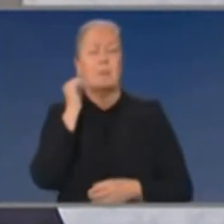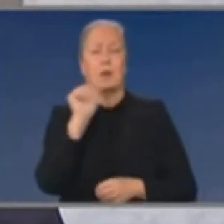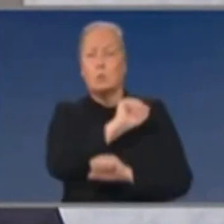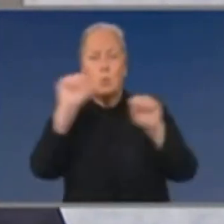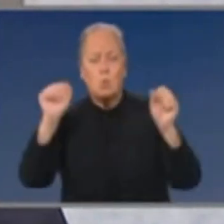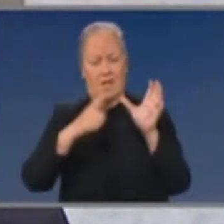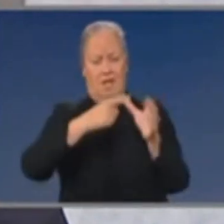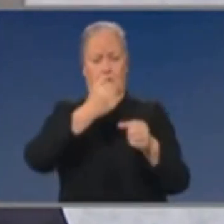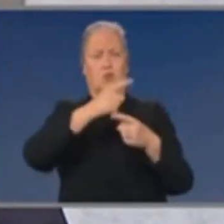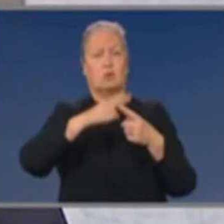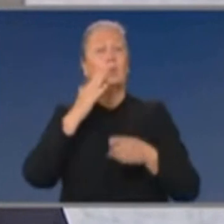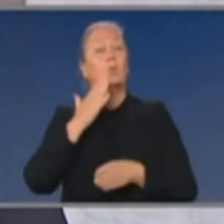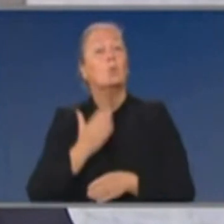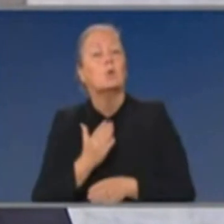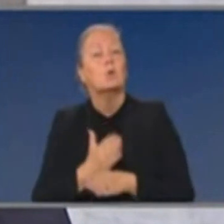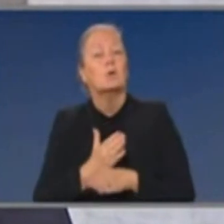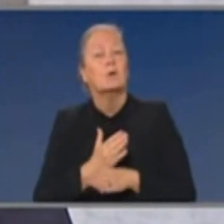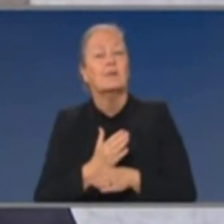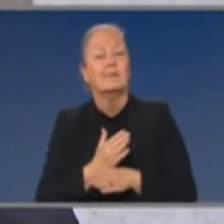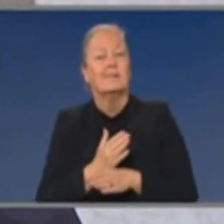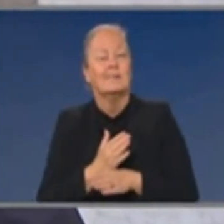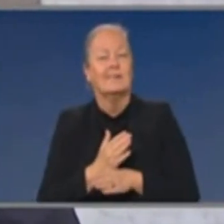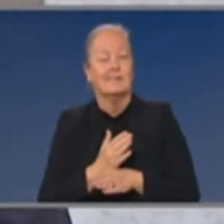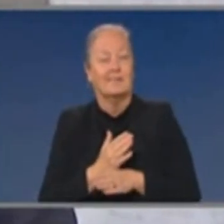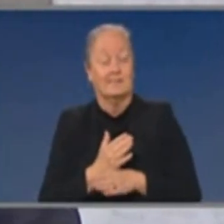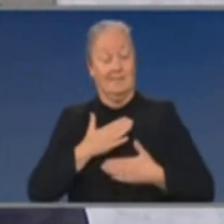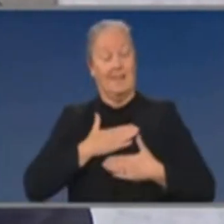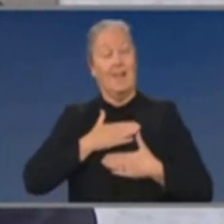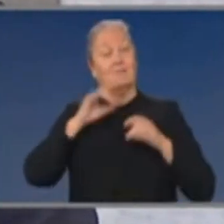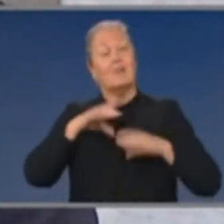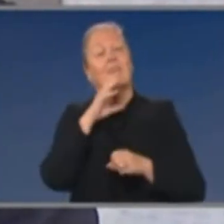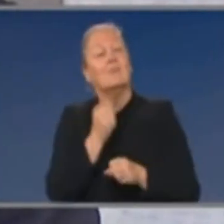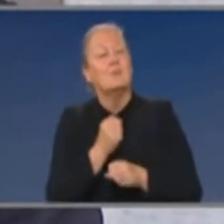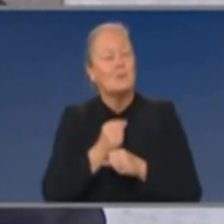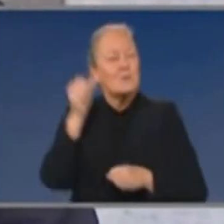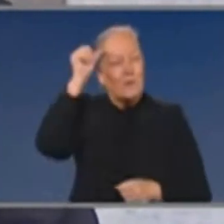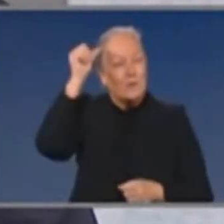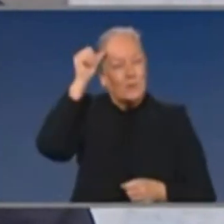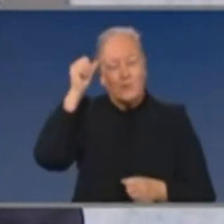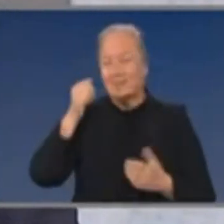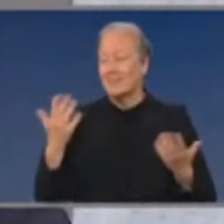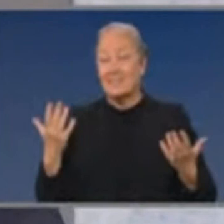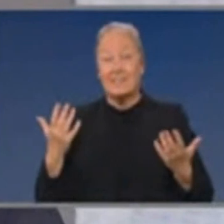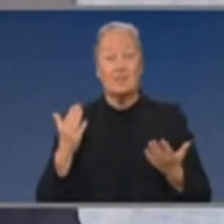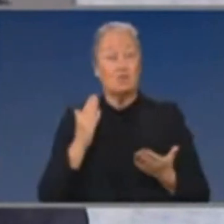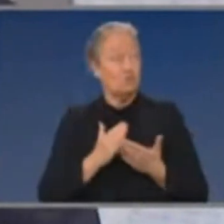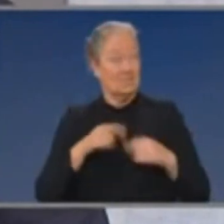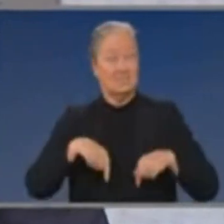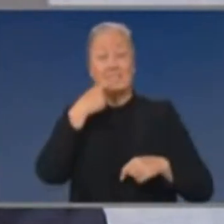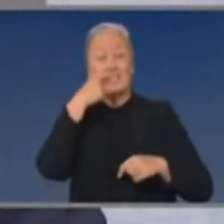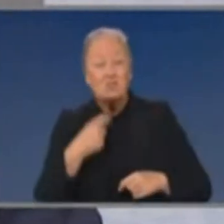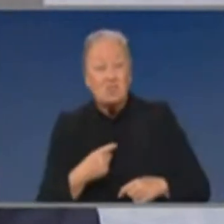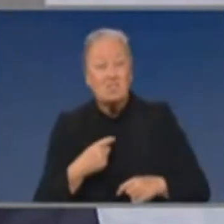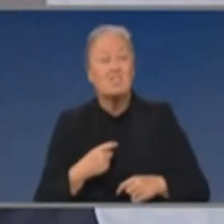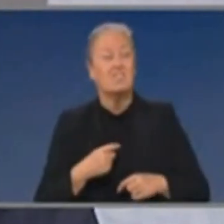age you are in our workforce, we know that this is one of the hardest times, if not the